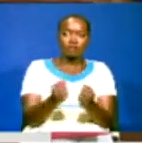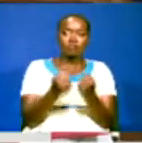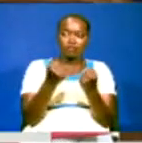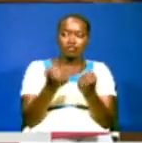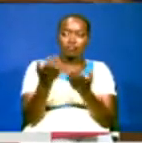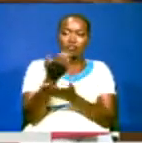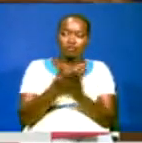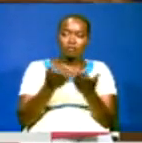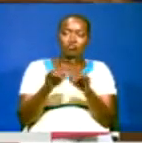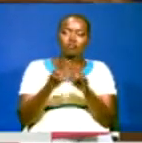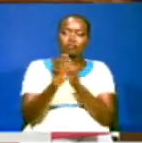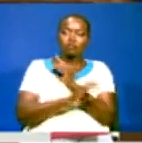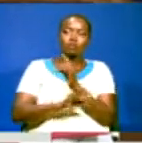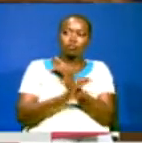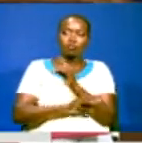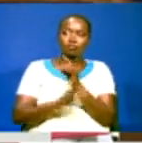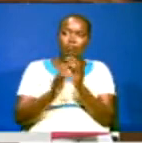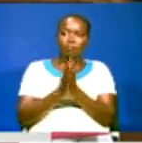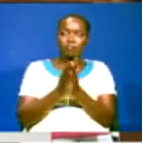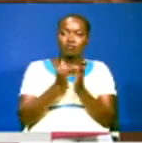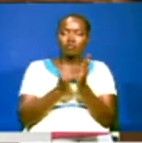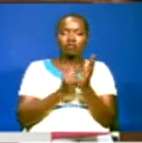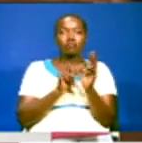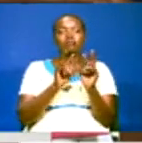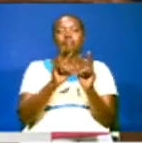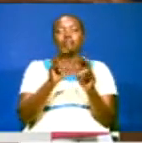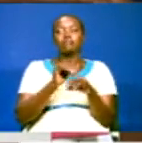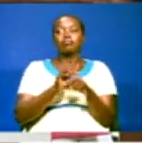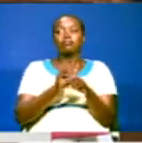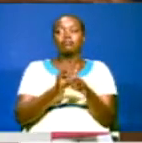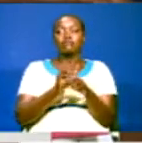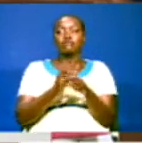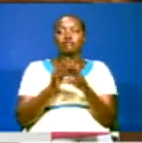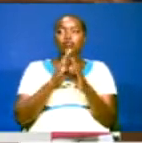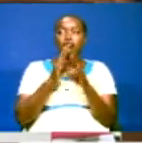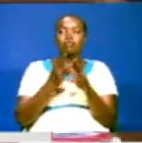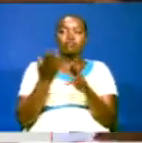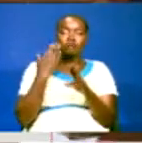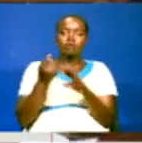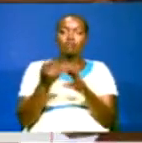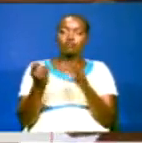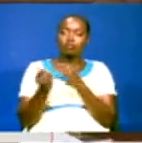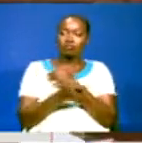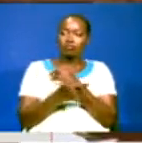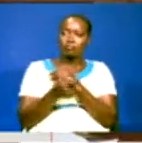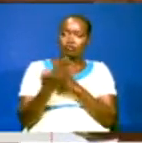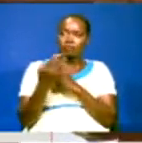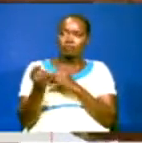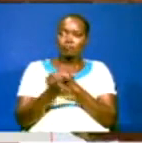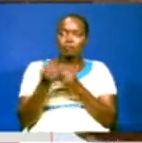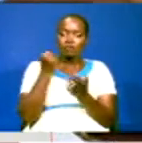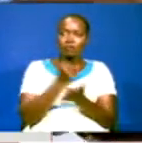economy as a country. I'm just looking at our performance in the last few months. 4 months I've been in the